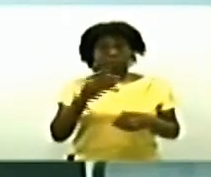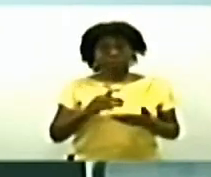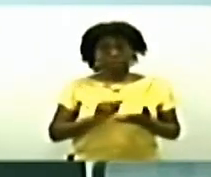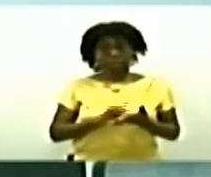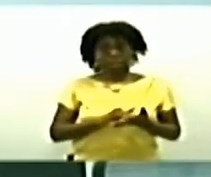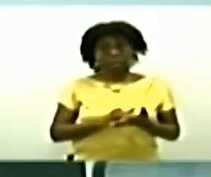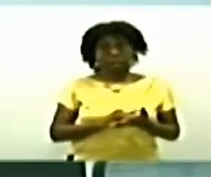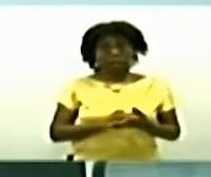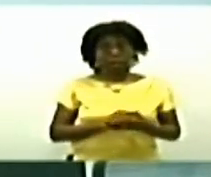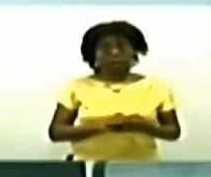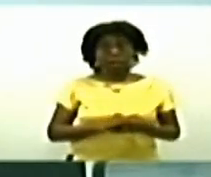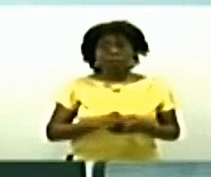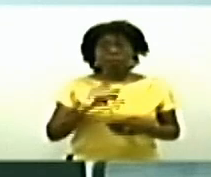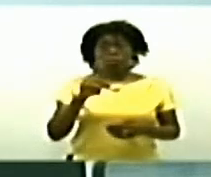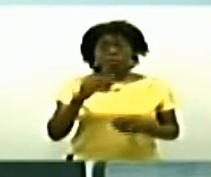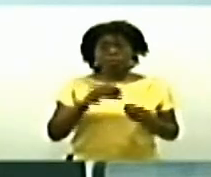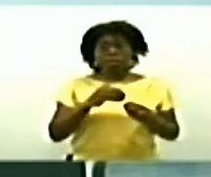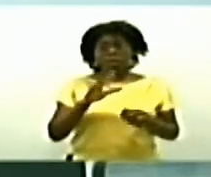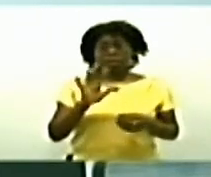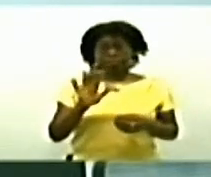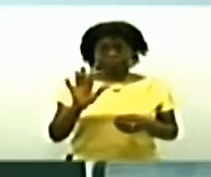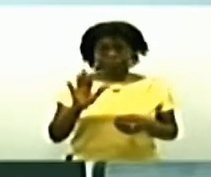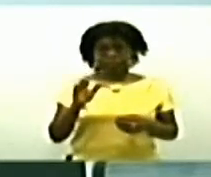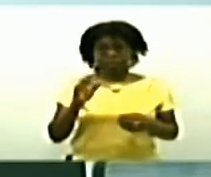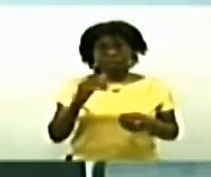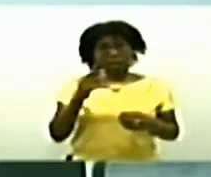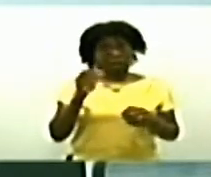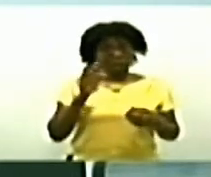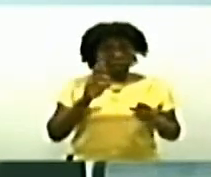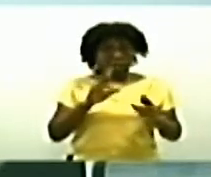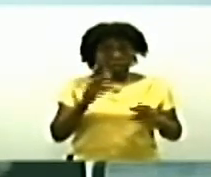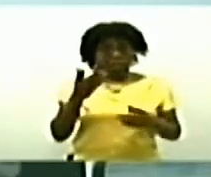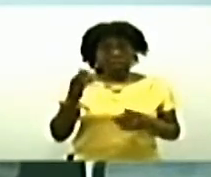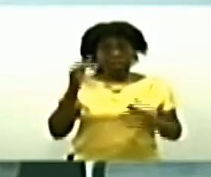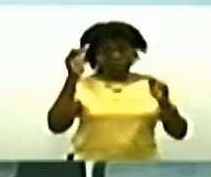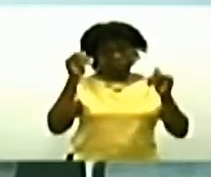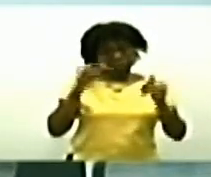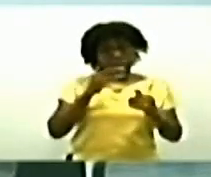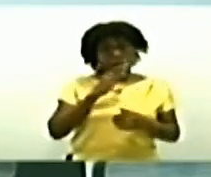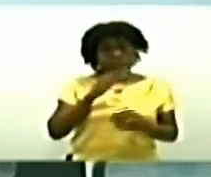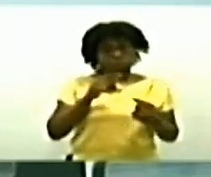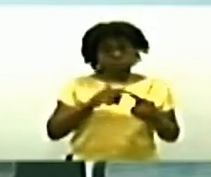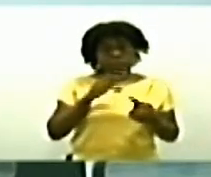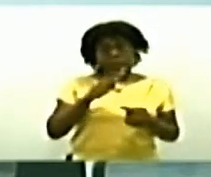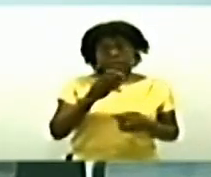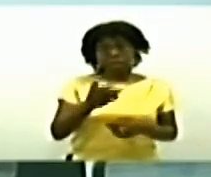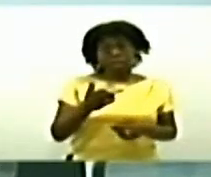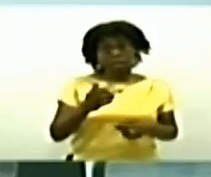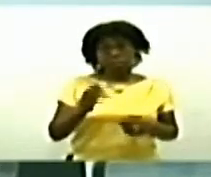way, 1 second, are they expected to be out almost 24/7?